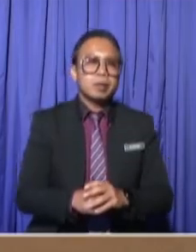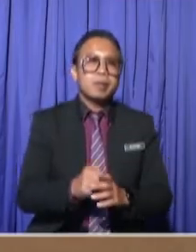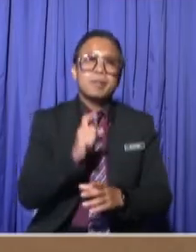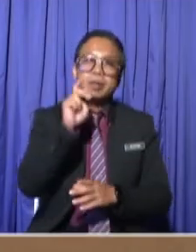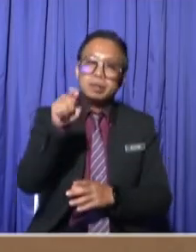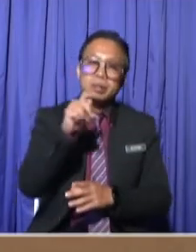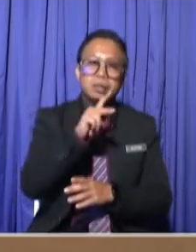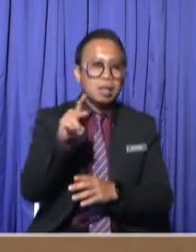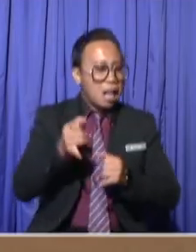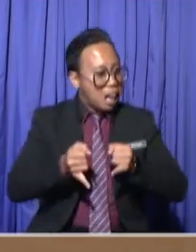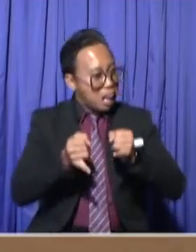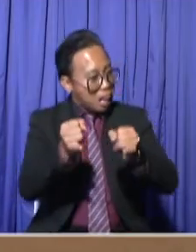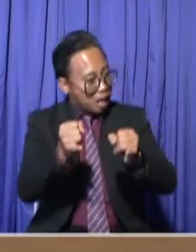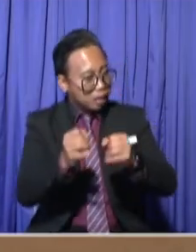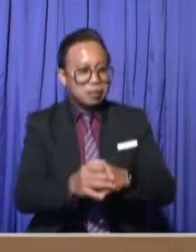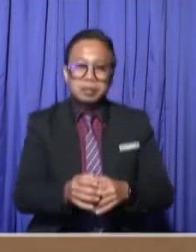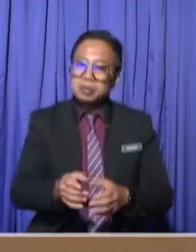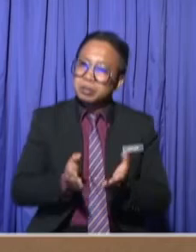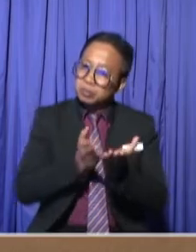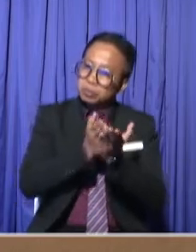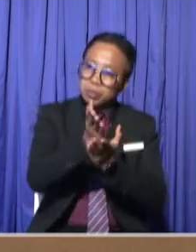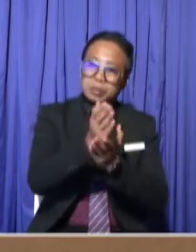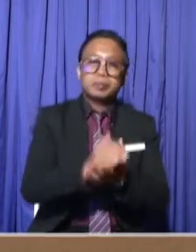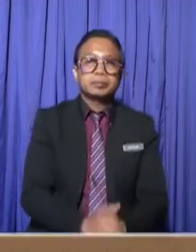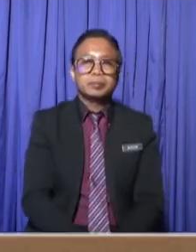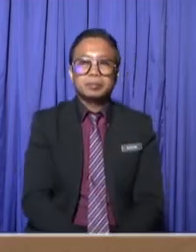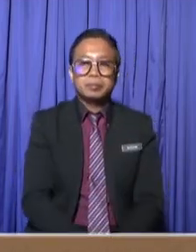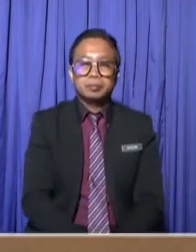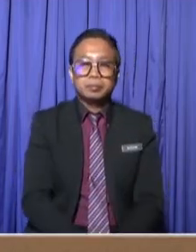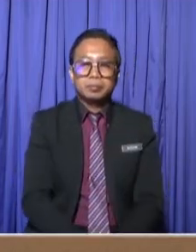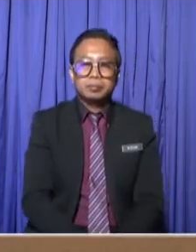the line is straight.